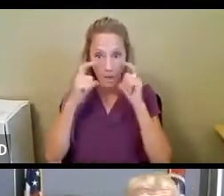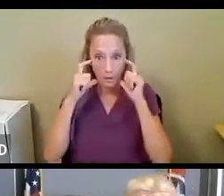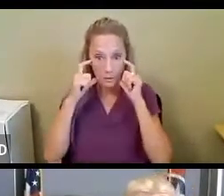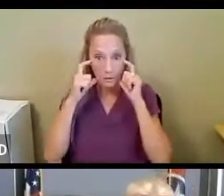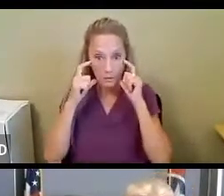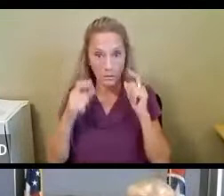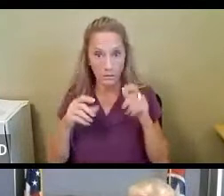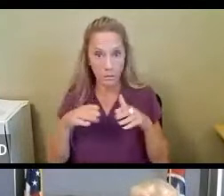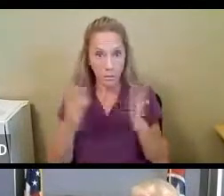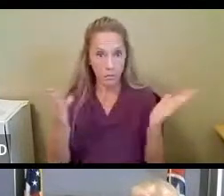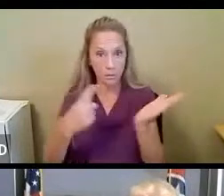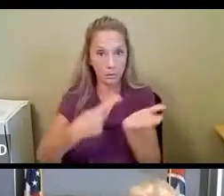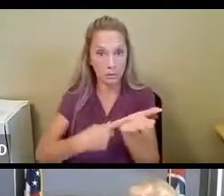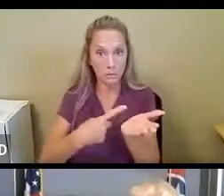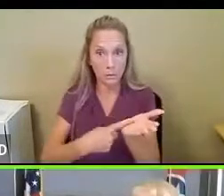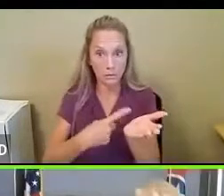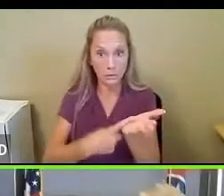that?